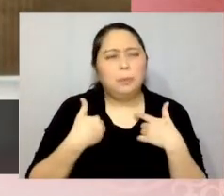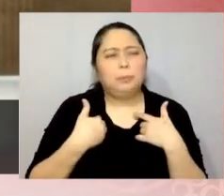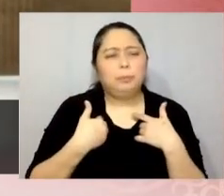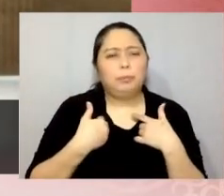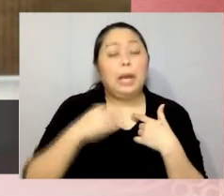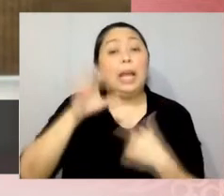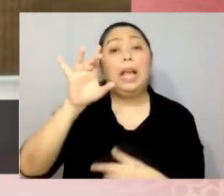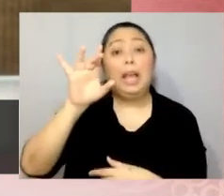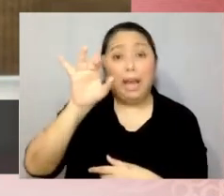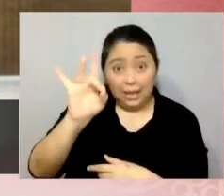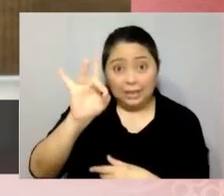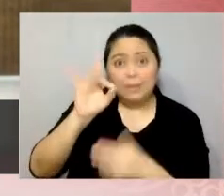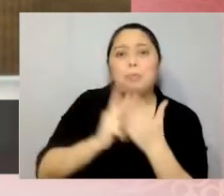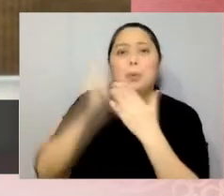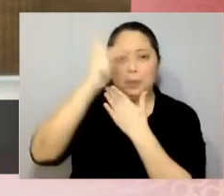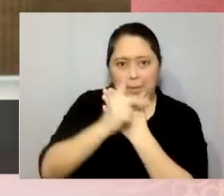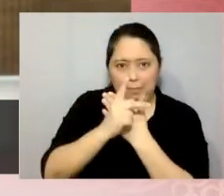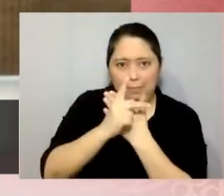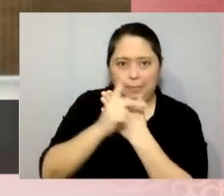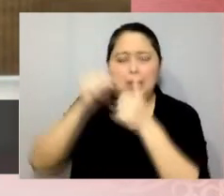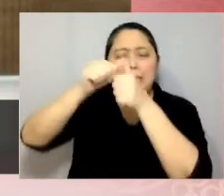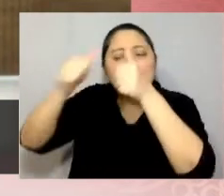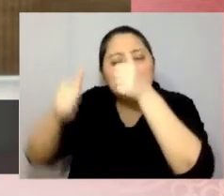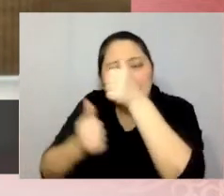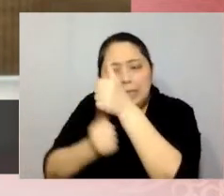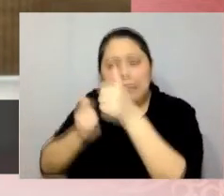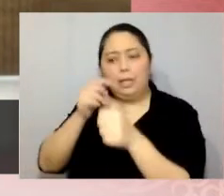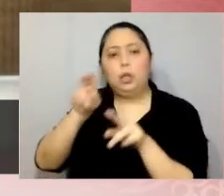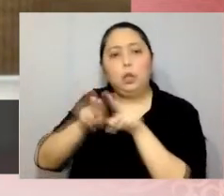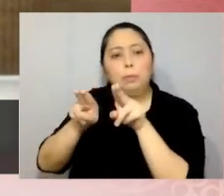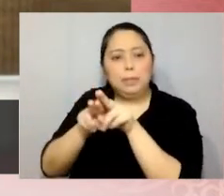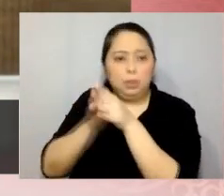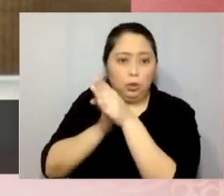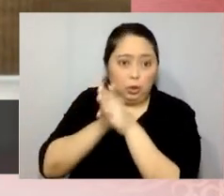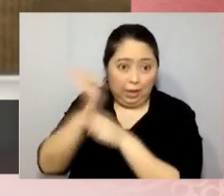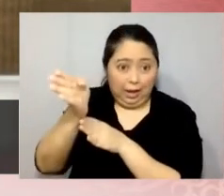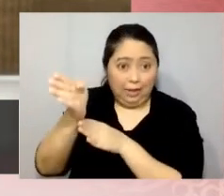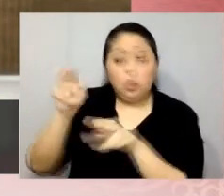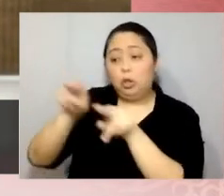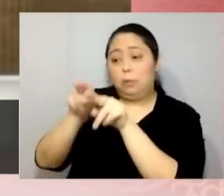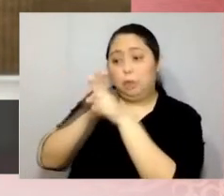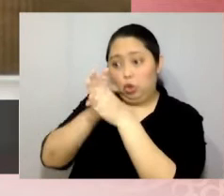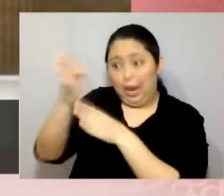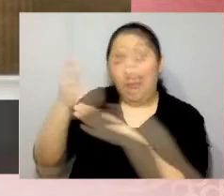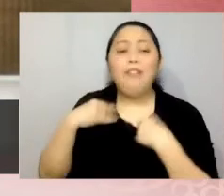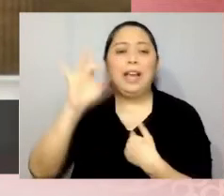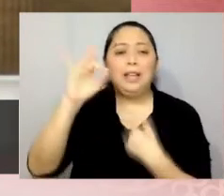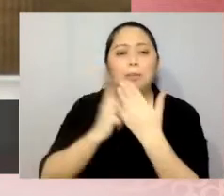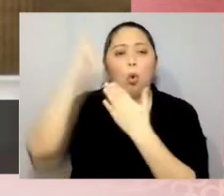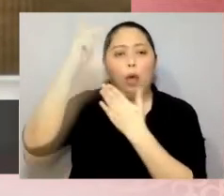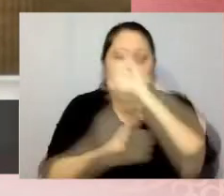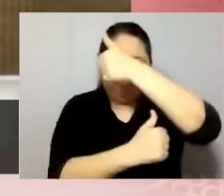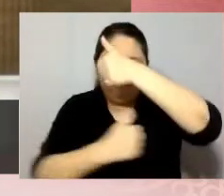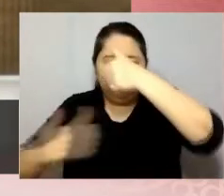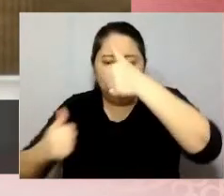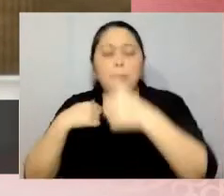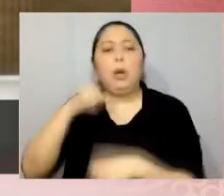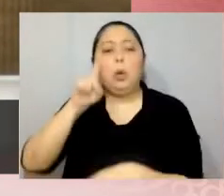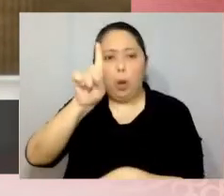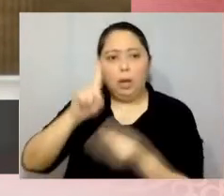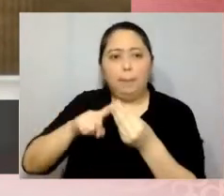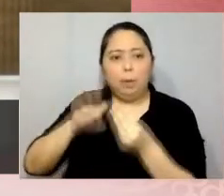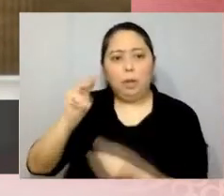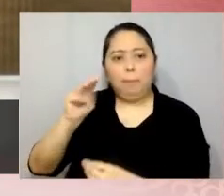8 programs under the normalization track. So medyo complex ito. Ang pinaka-importante rito na maintindihan ng